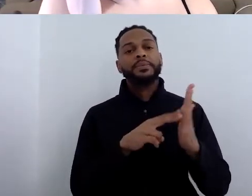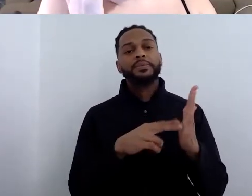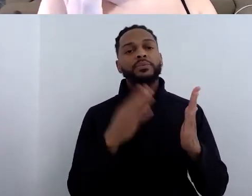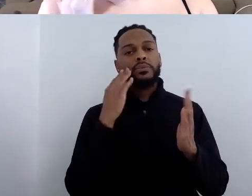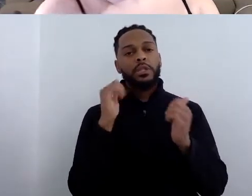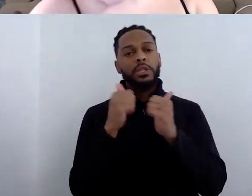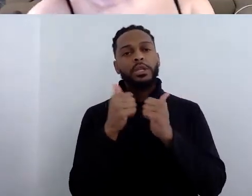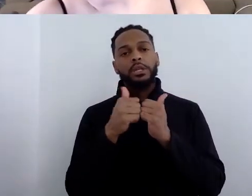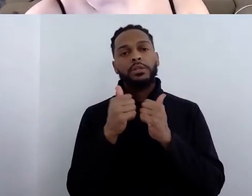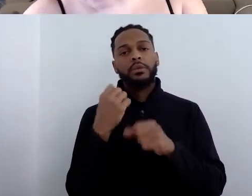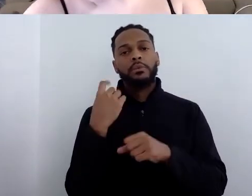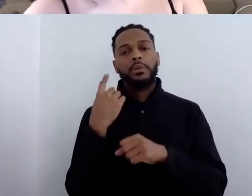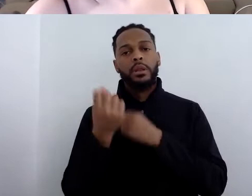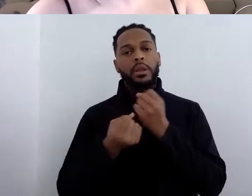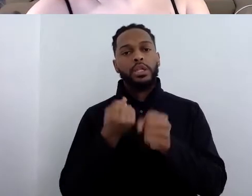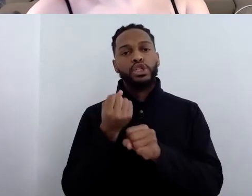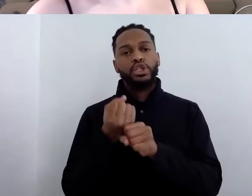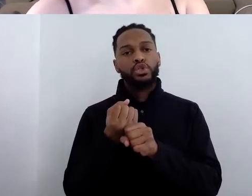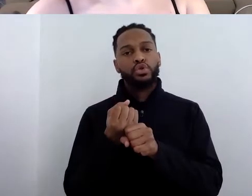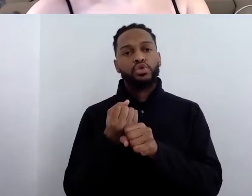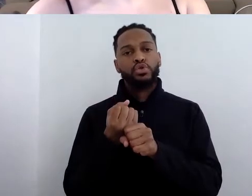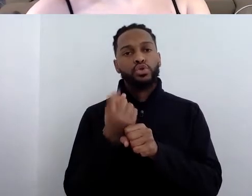patient-centered careers like healthcare?